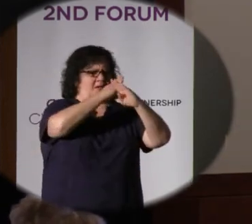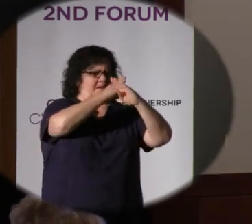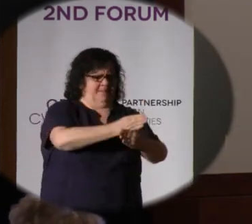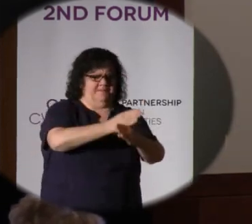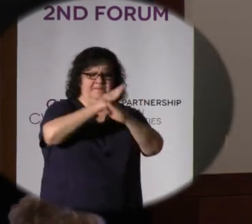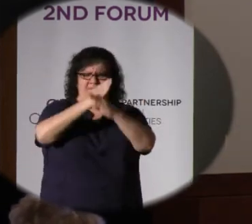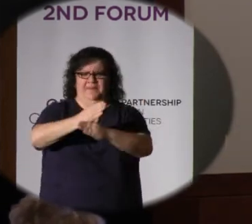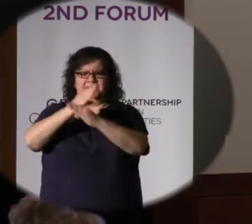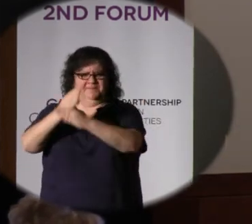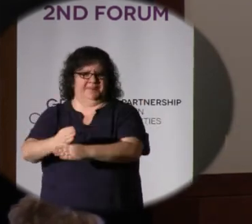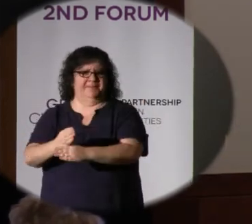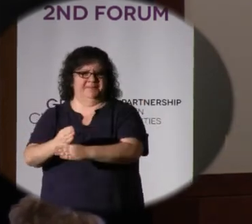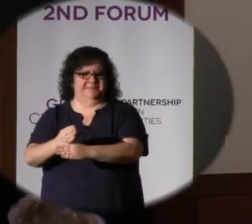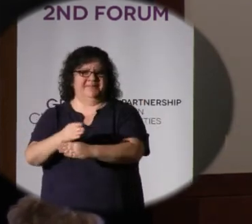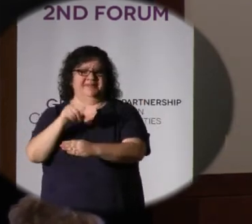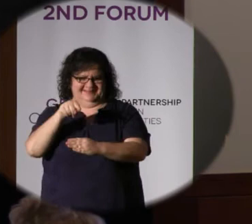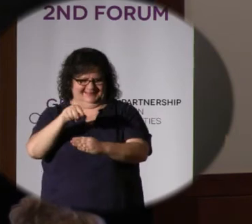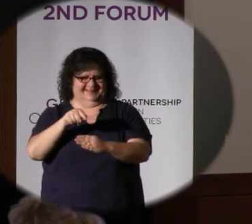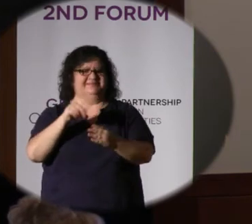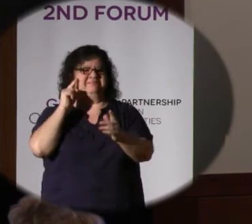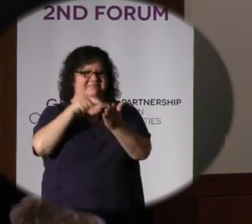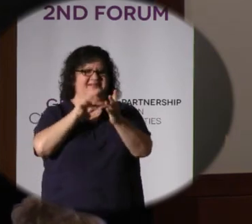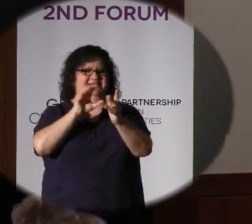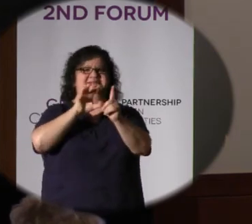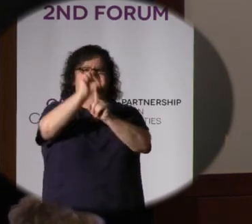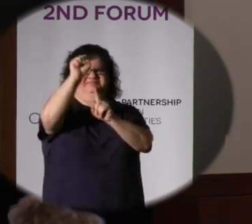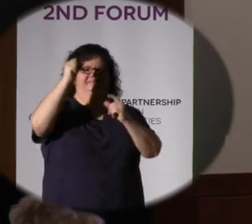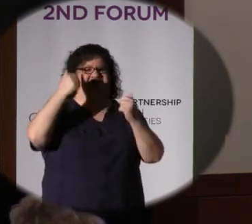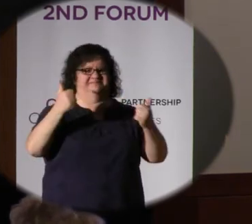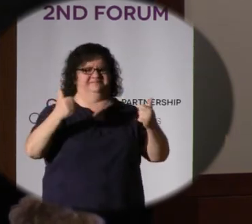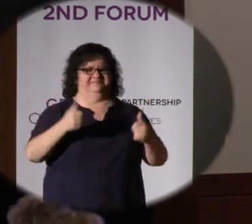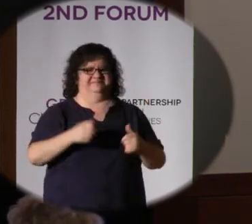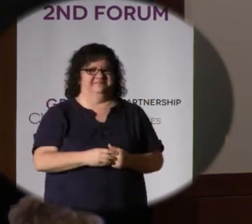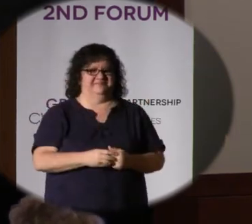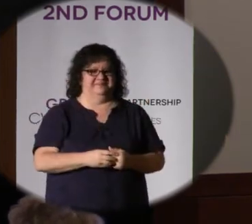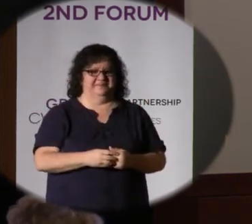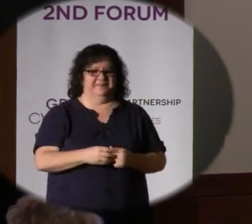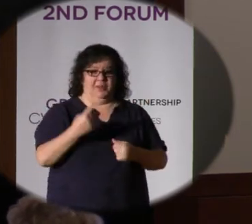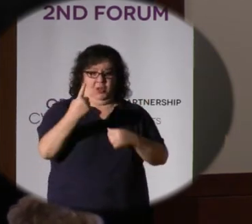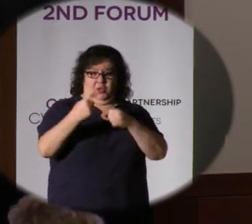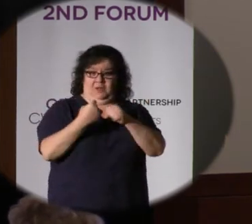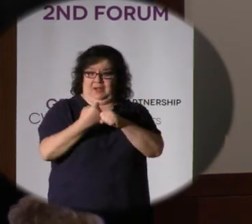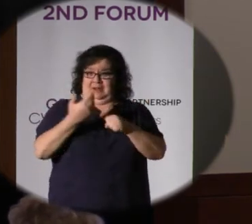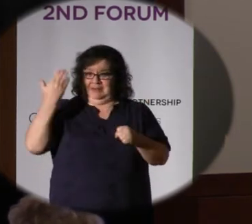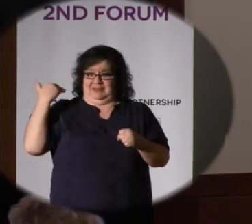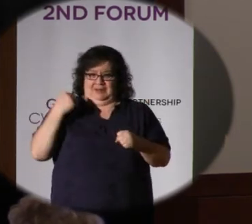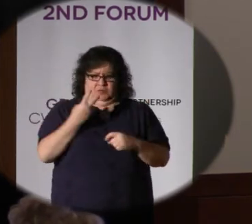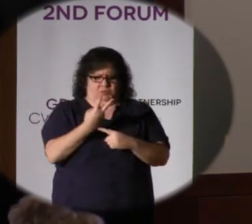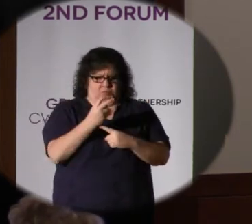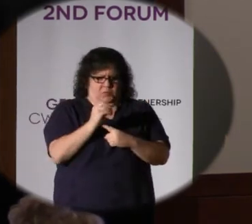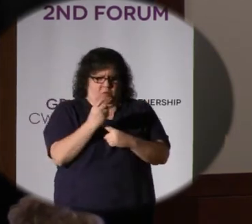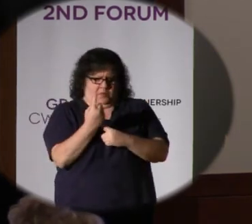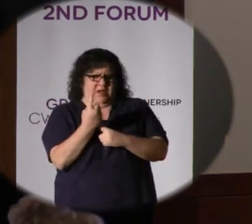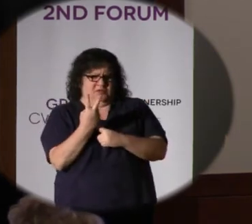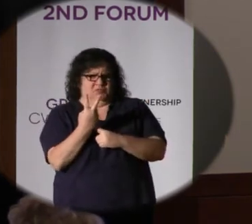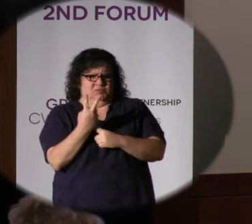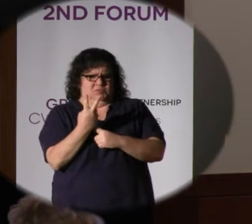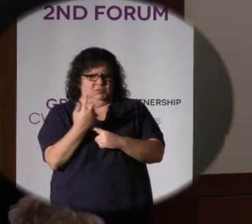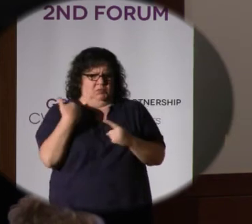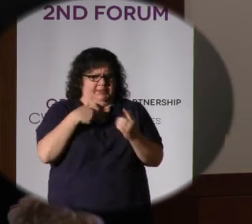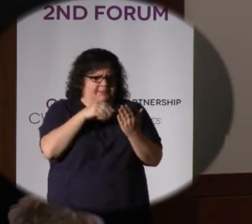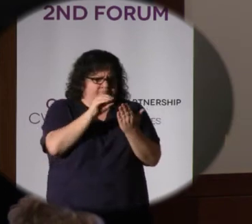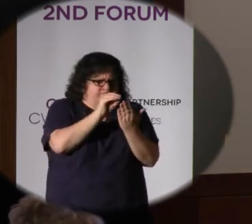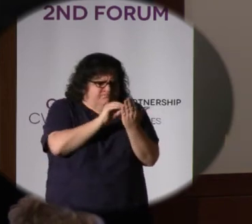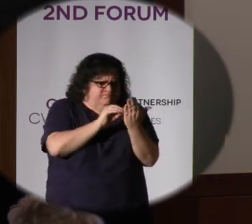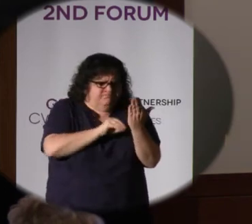Report, which in 2012 focused on children with disabilities, was the first global